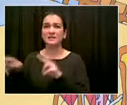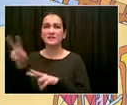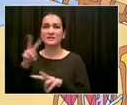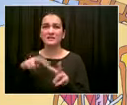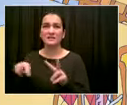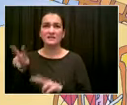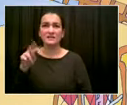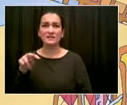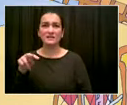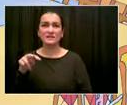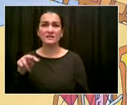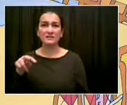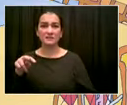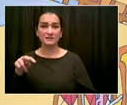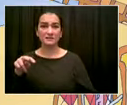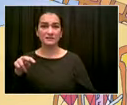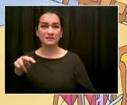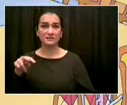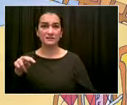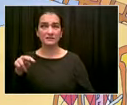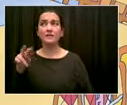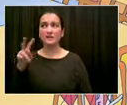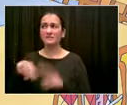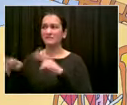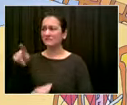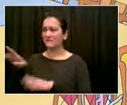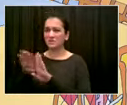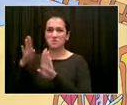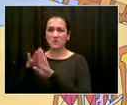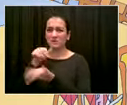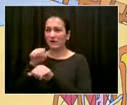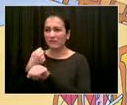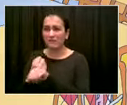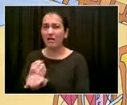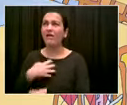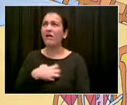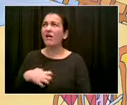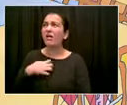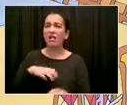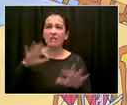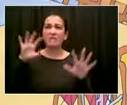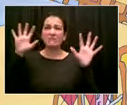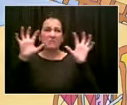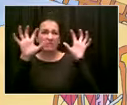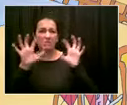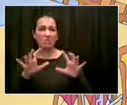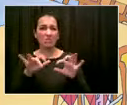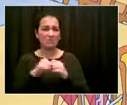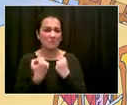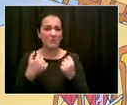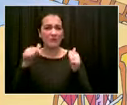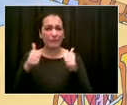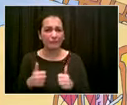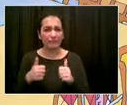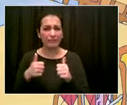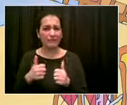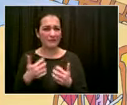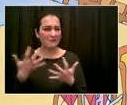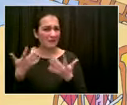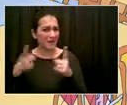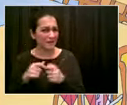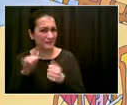it sounds pretty terrible. So I'm wondering, you know, if you've heard of that and if anything is being done to address this. No, Anna, I appreciate you raising